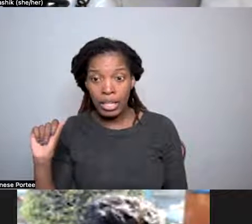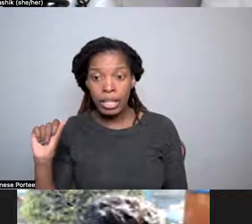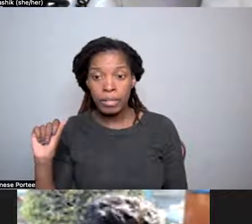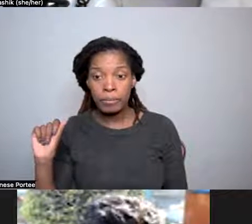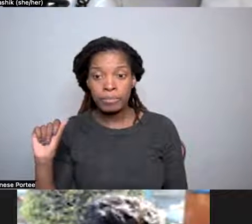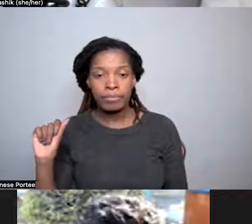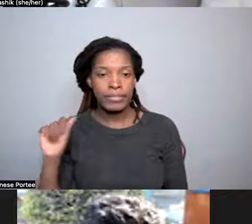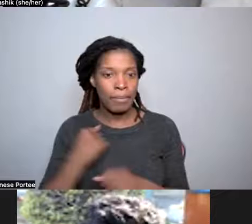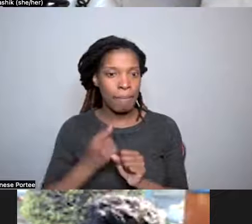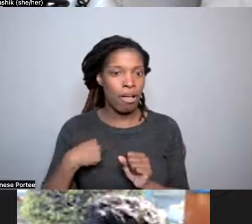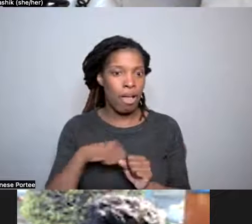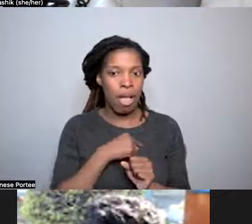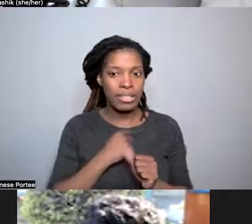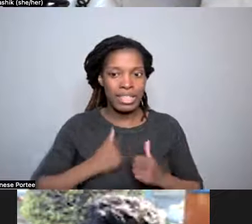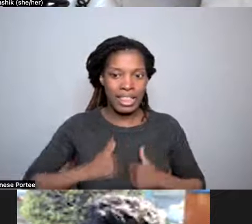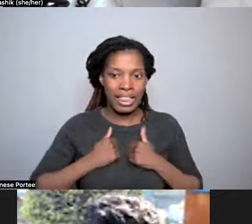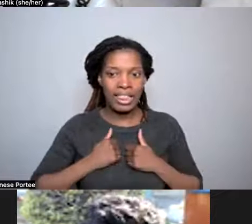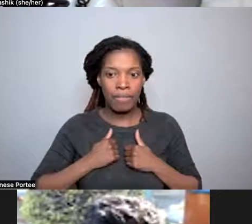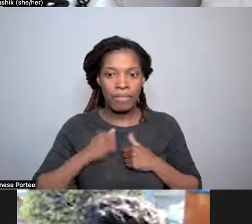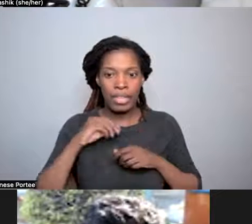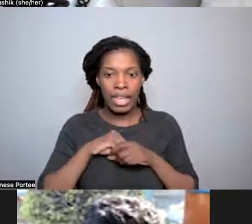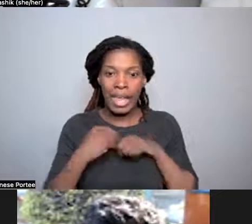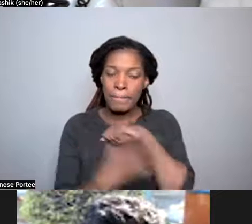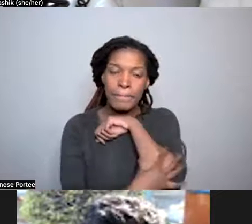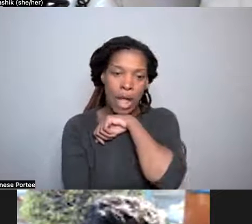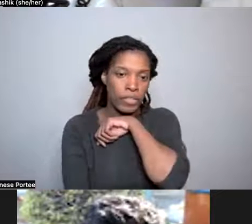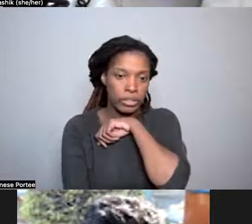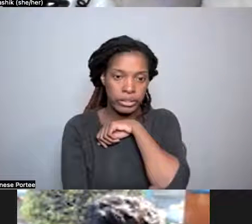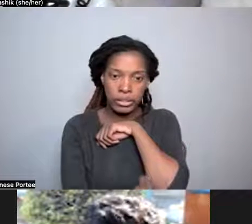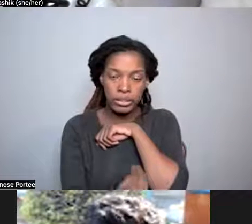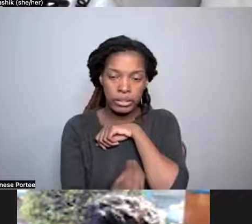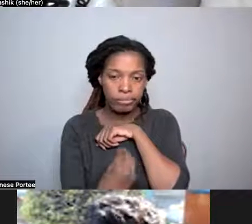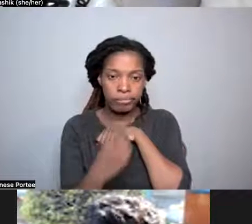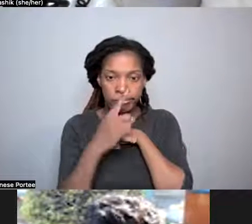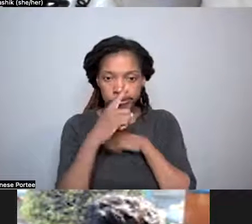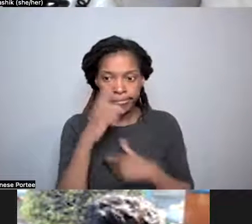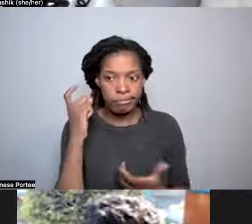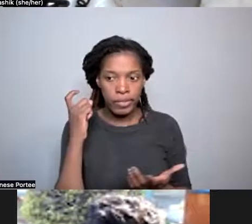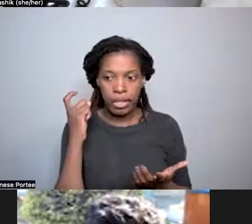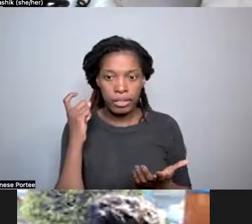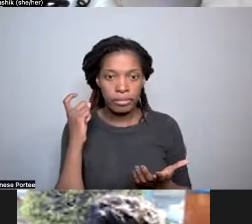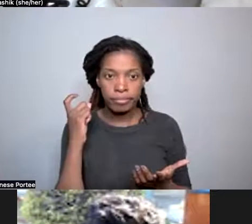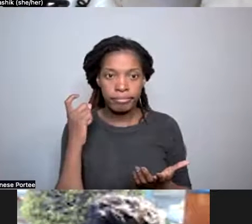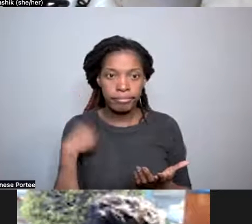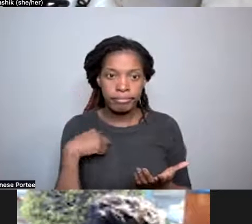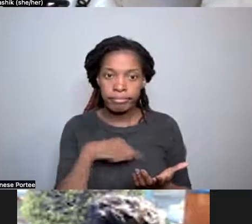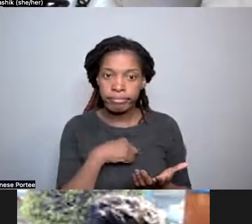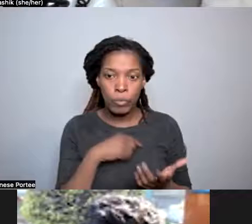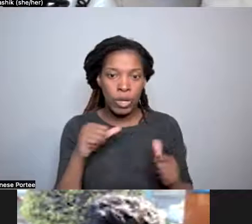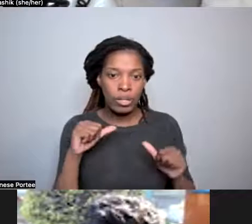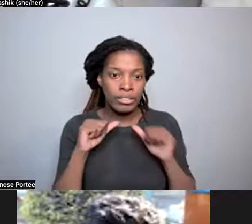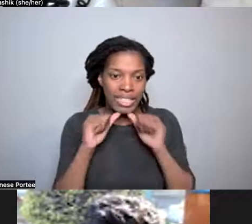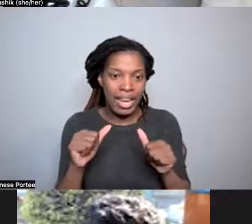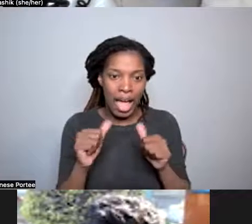is making us to live in absolute poverty because we are denied most of